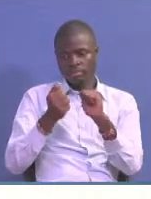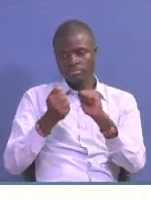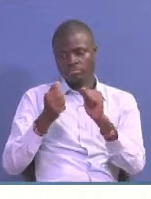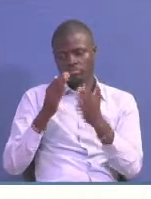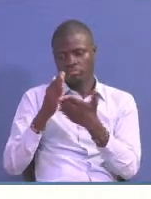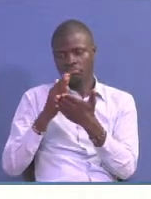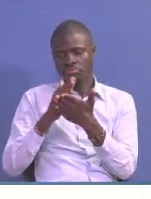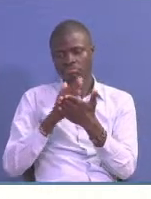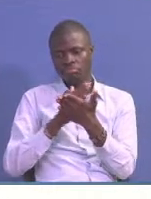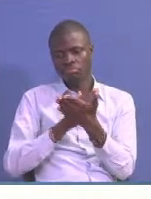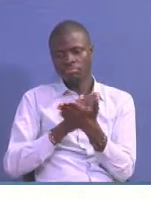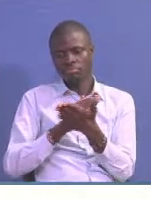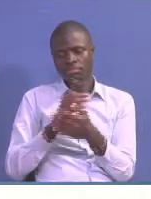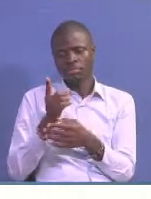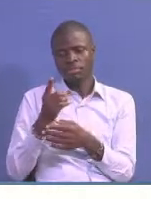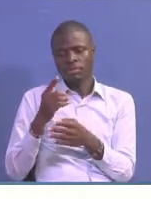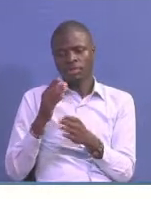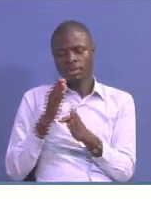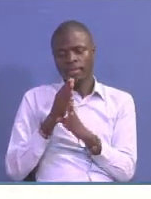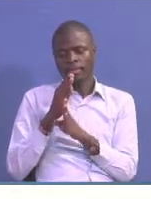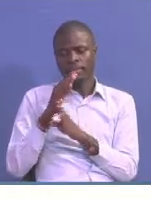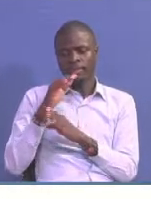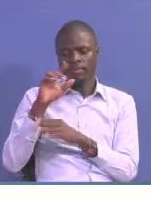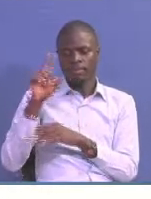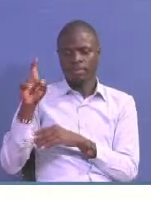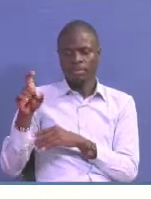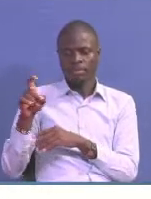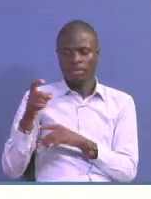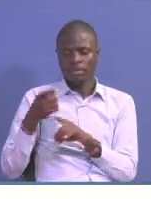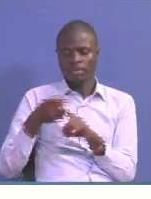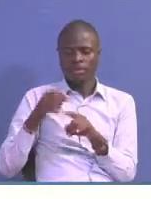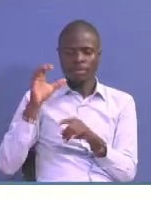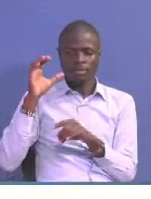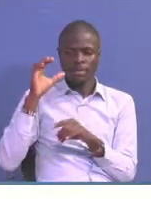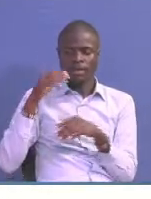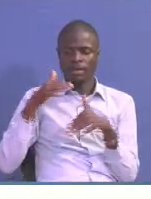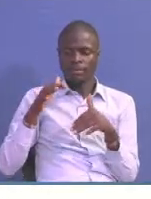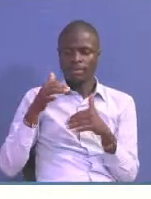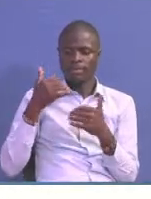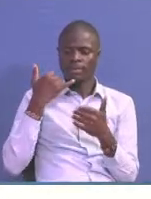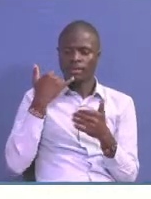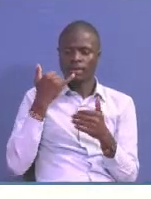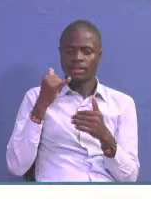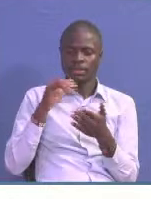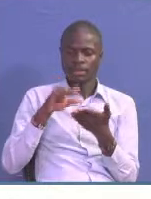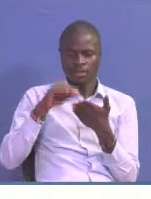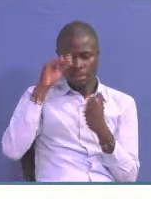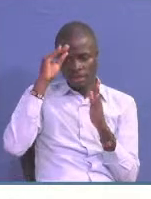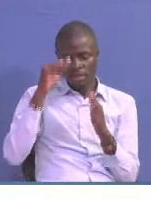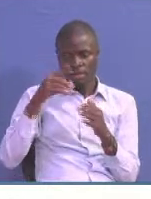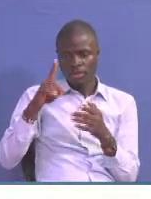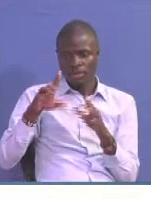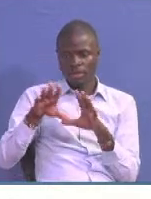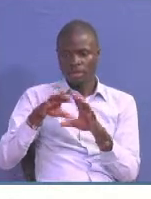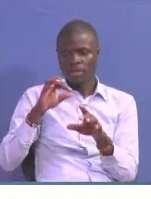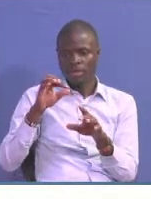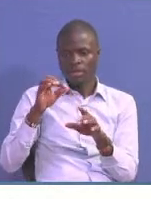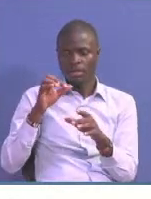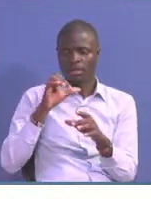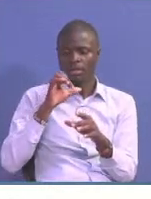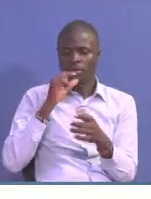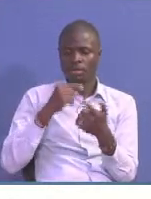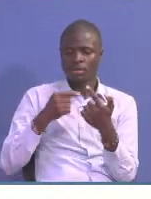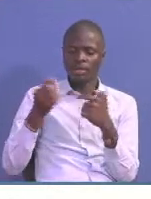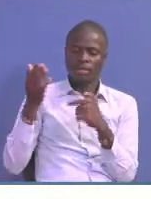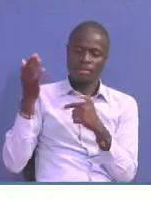student exchange programs, one of the key questions that has come out from the audience is the aspects of students traveling outside the country and not